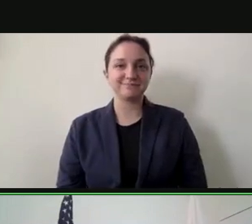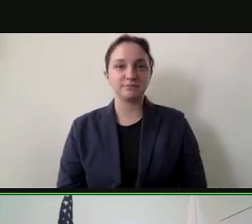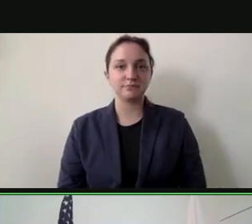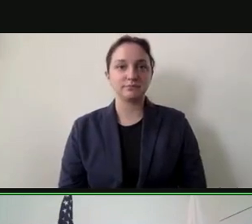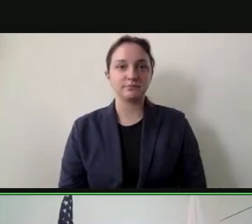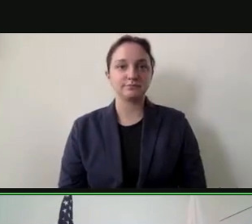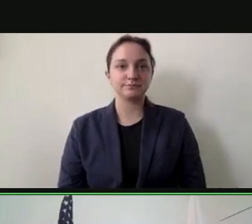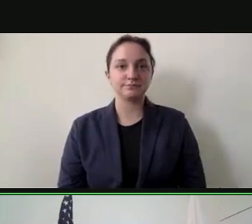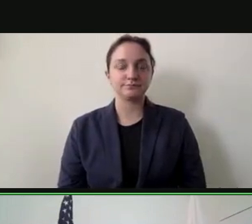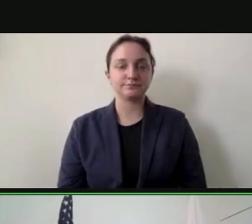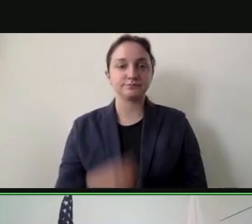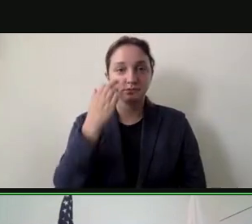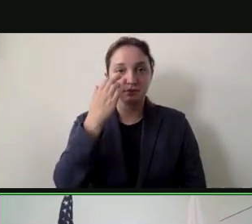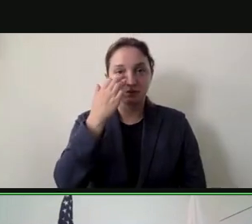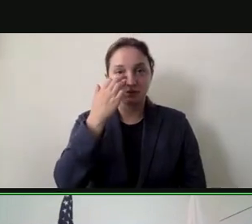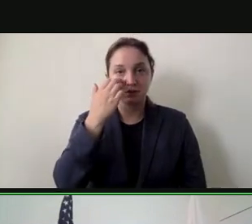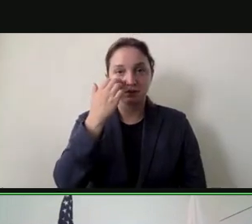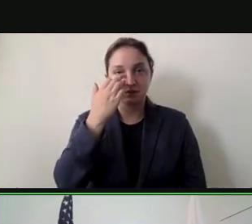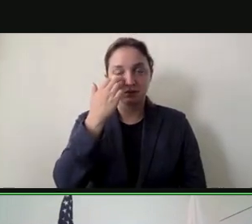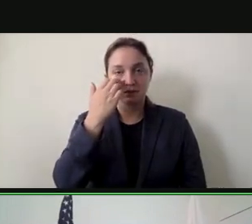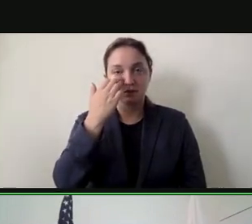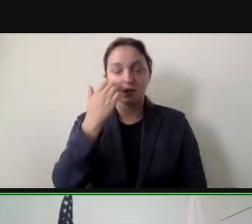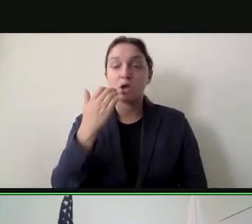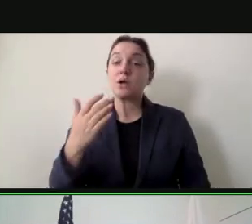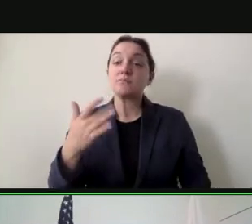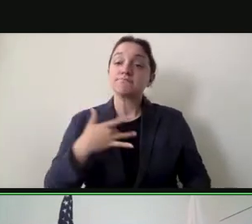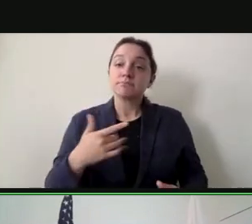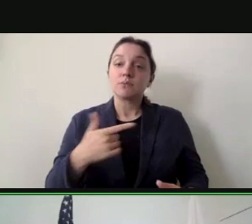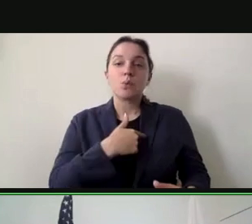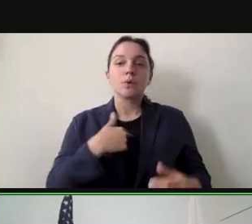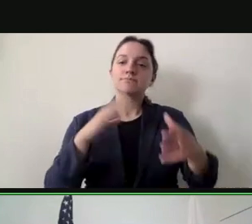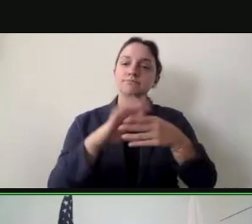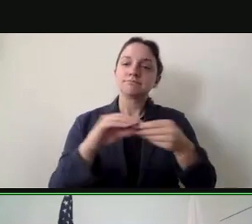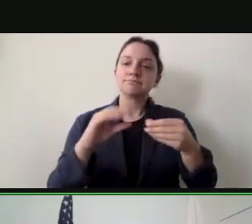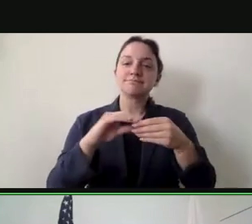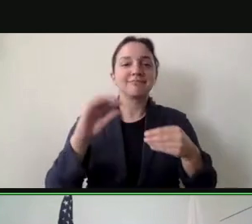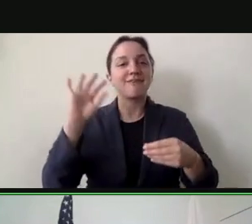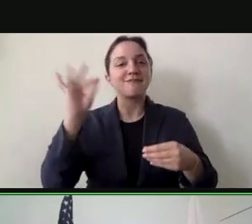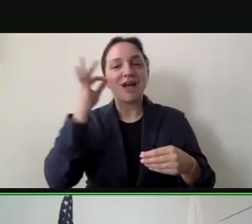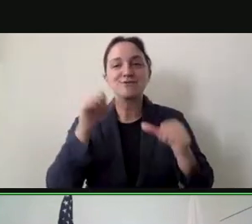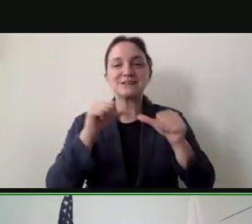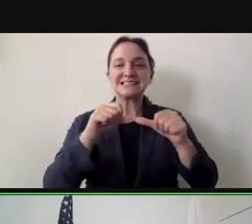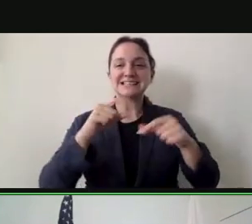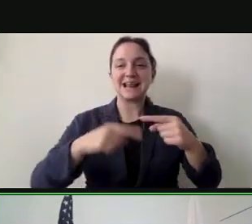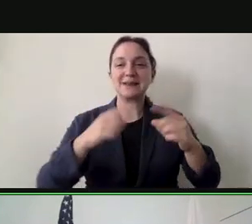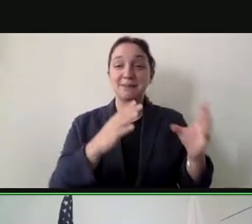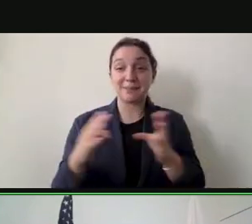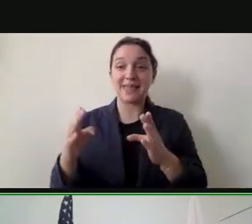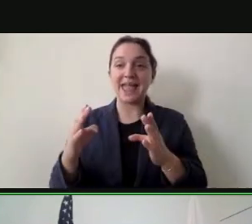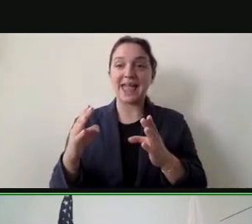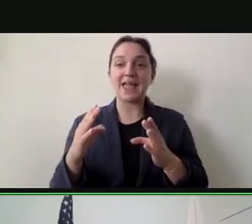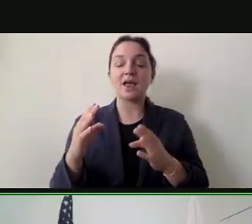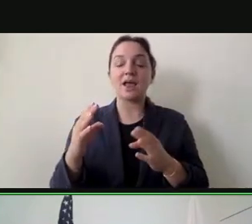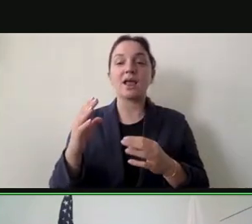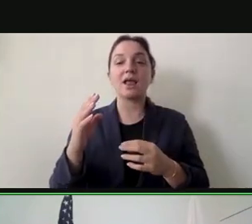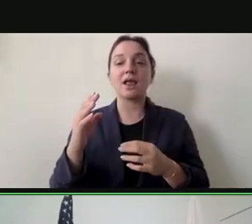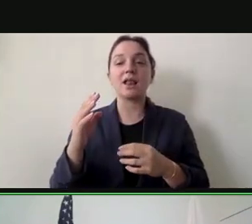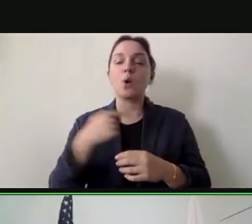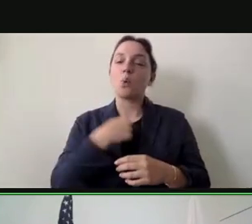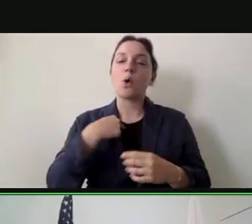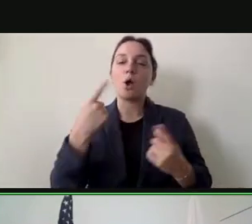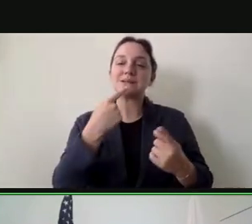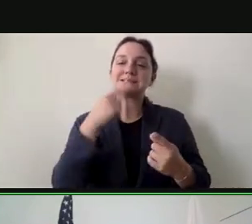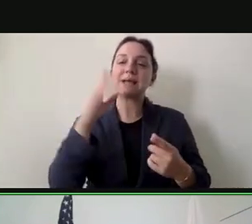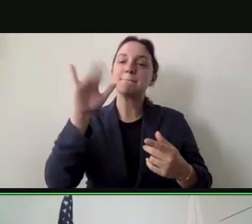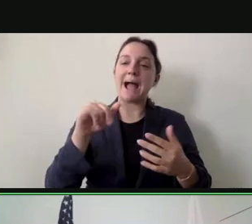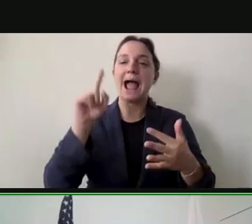There's that big plan. People often ask us as we talk about the federal sustainability plan, saying, oh, 2050 is really nice. What about today? And